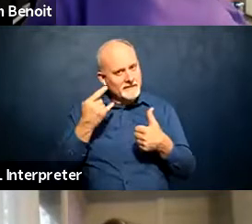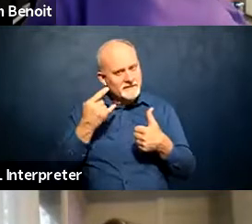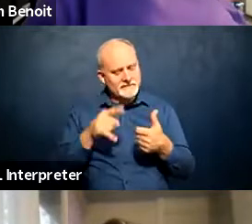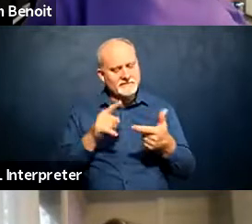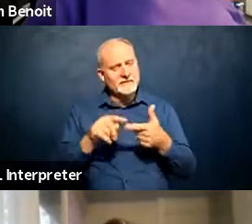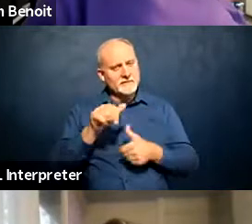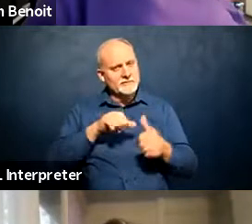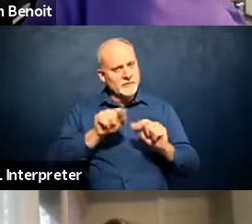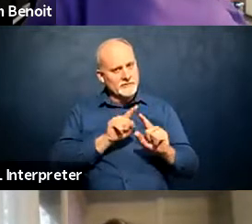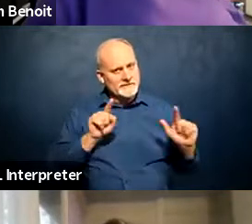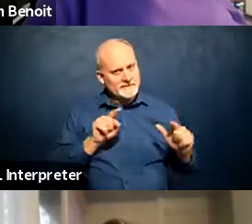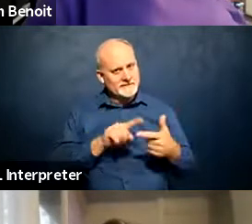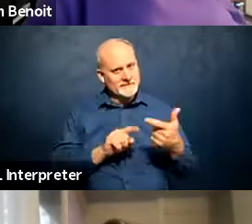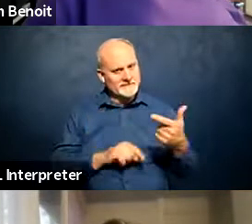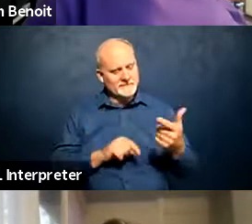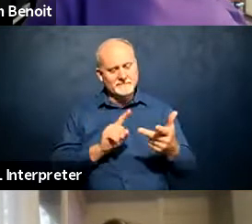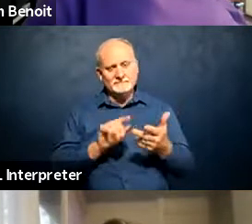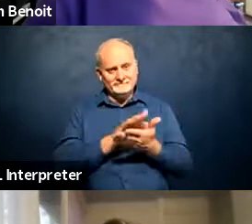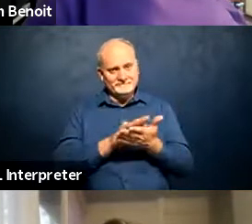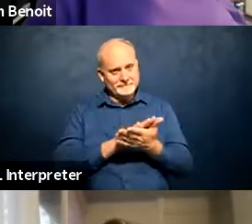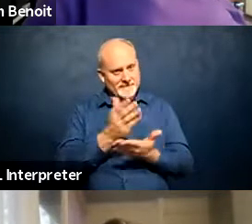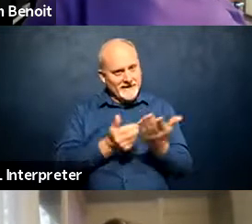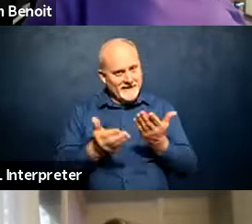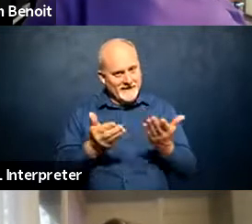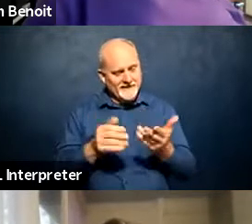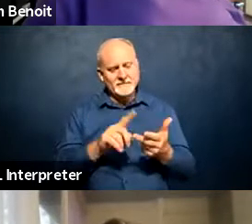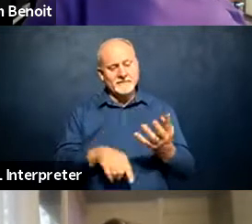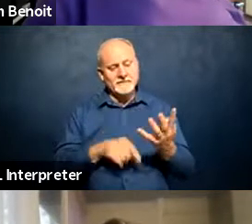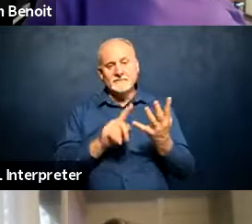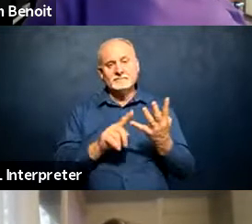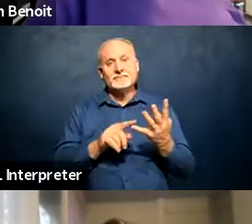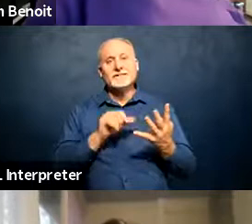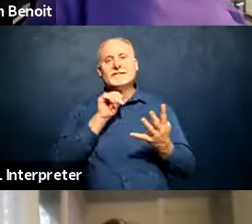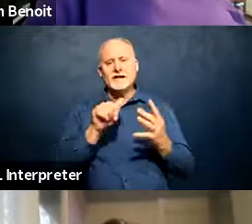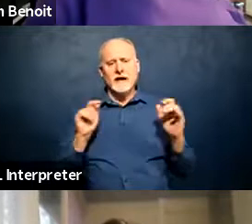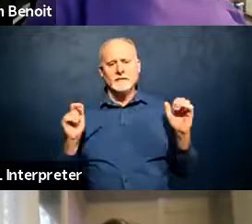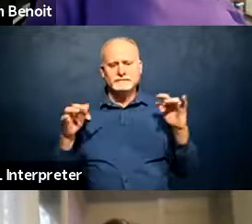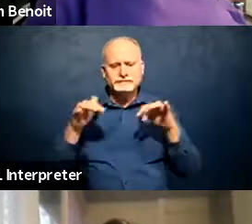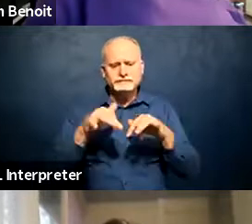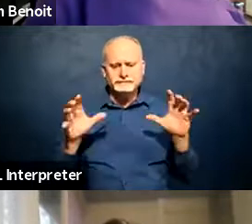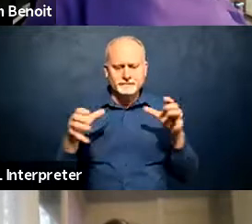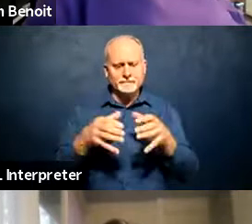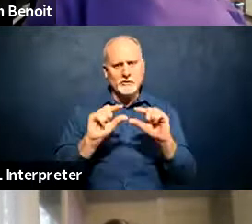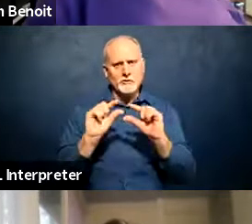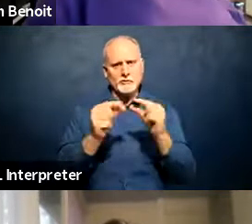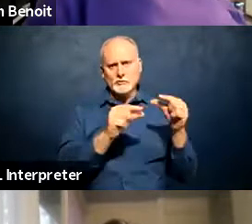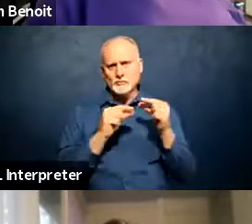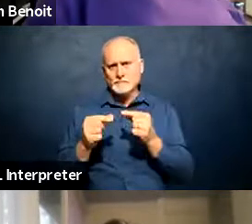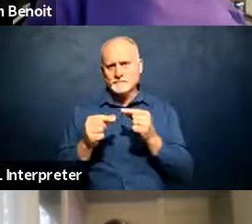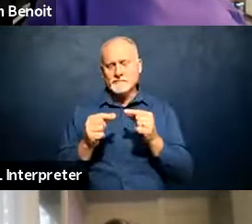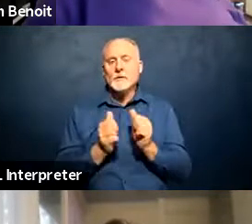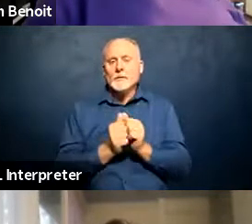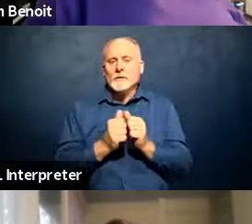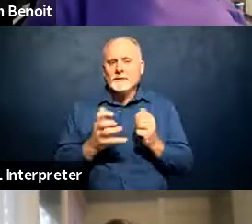social distancing, hand hygiene, and not gathering in groups, certainly not in groups without these